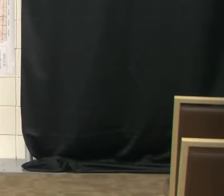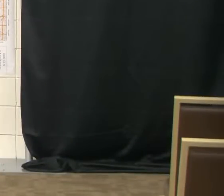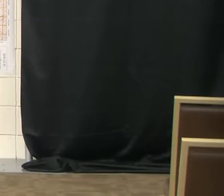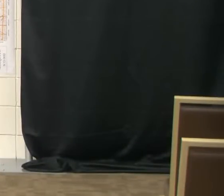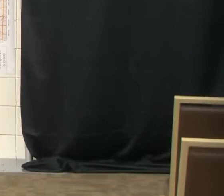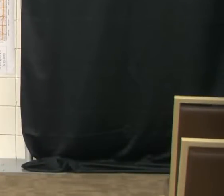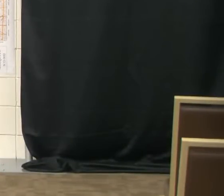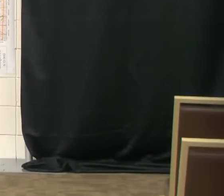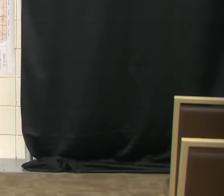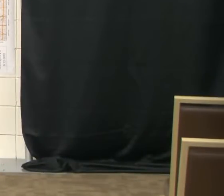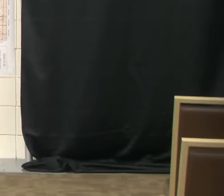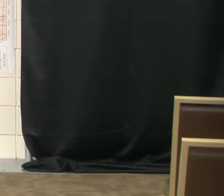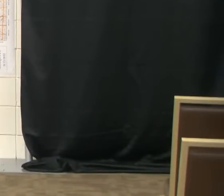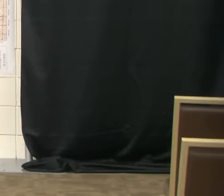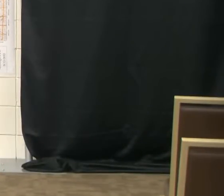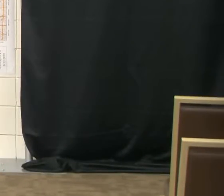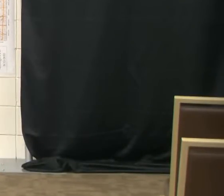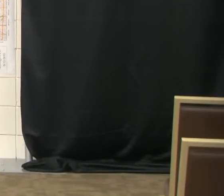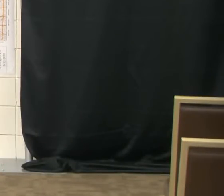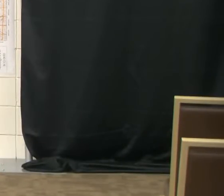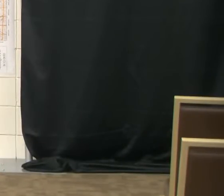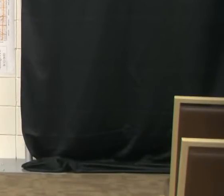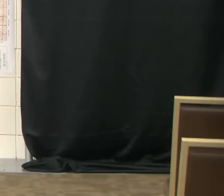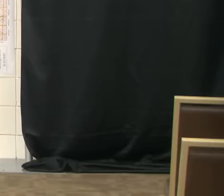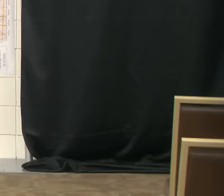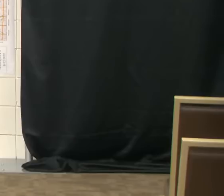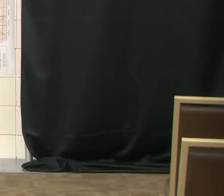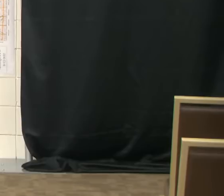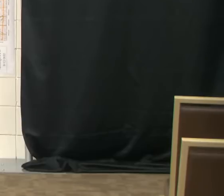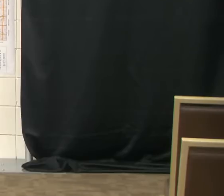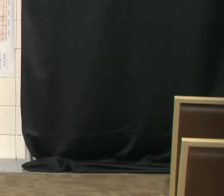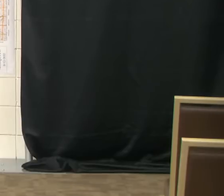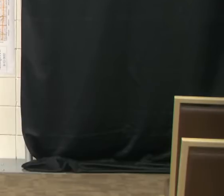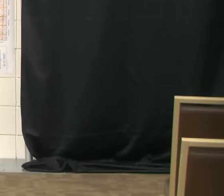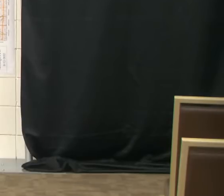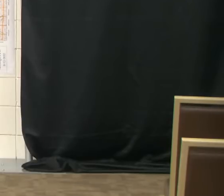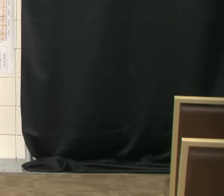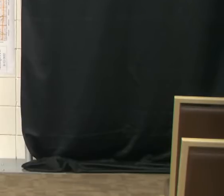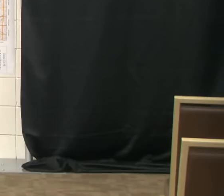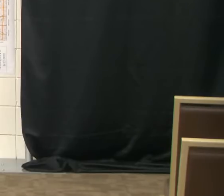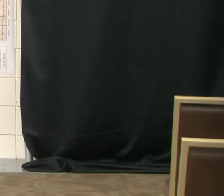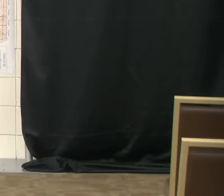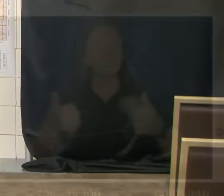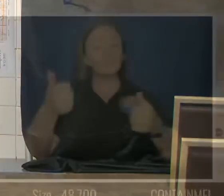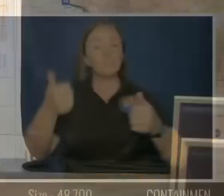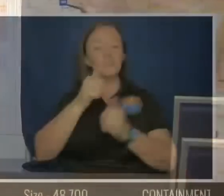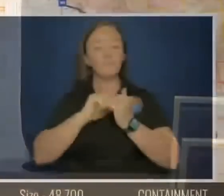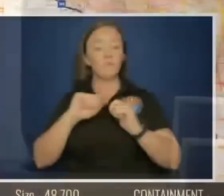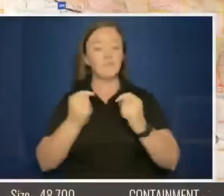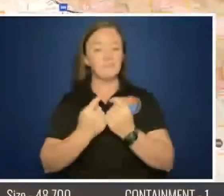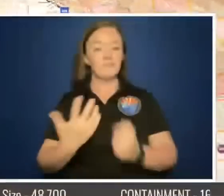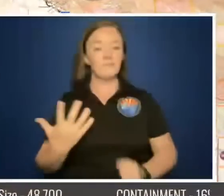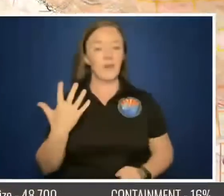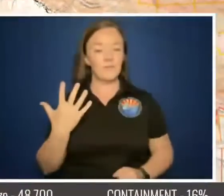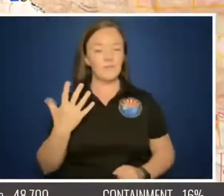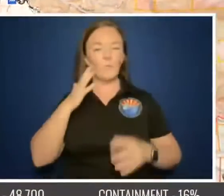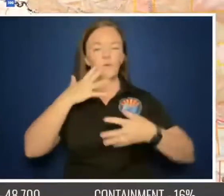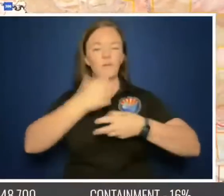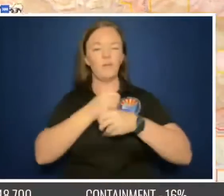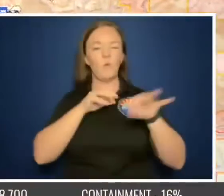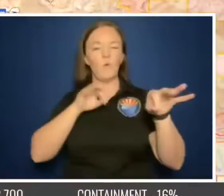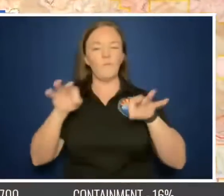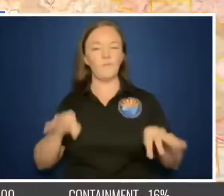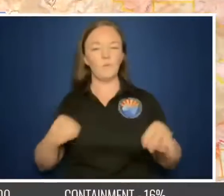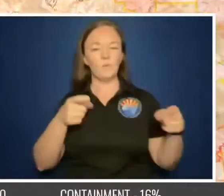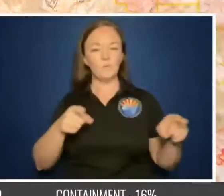Good evening. My name is Ernie Villa, Planning Ops here with Team 5. I'll give you kind of an overlay of what we've got going on here. So start off over here in the west